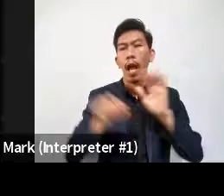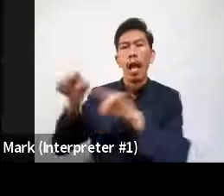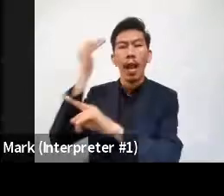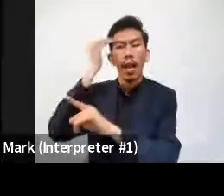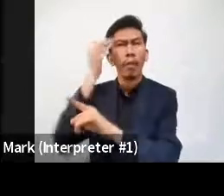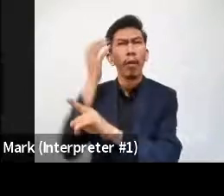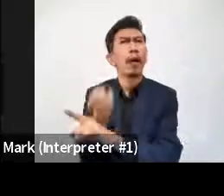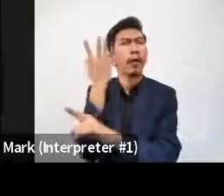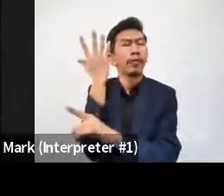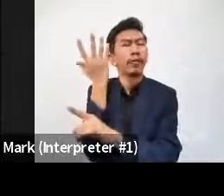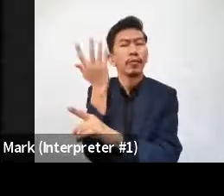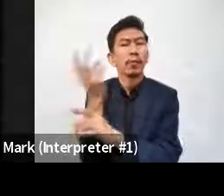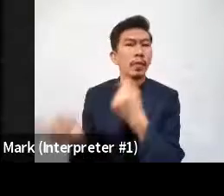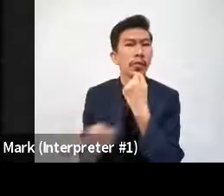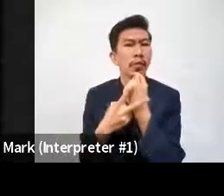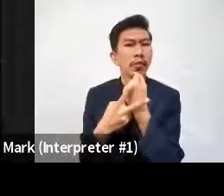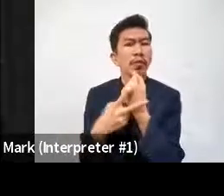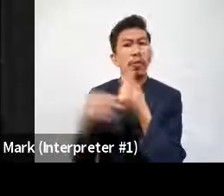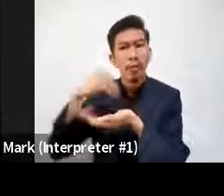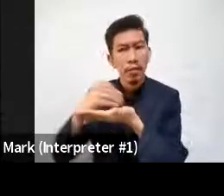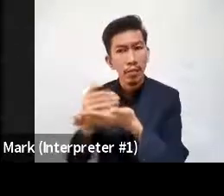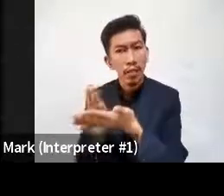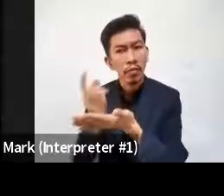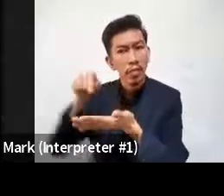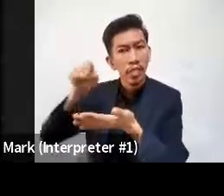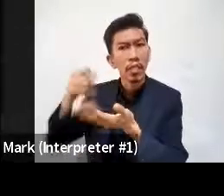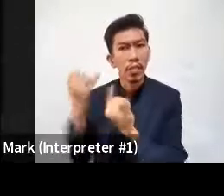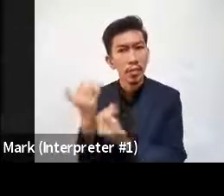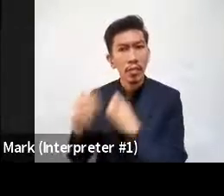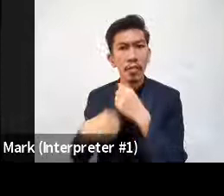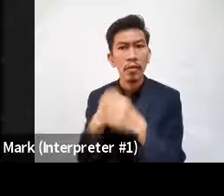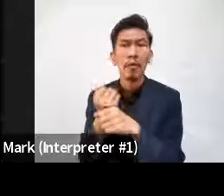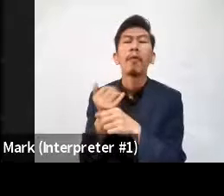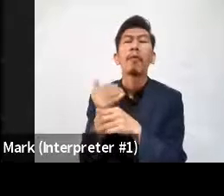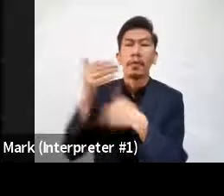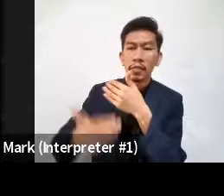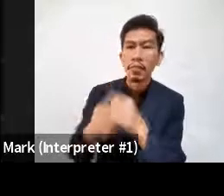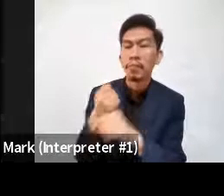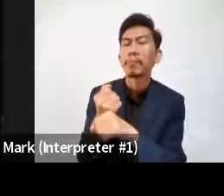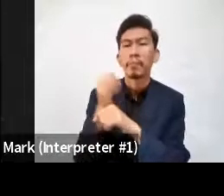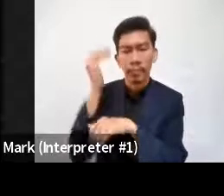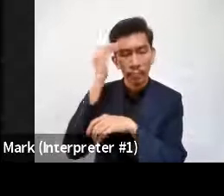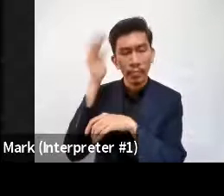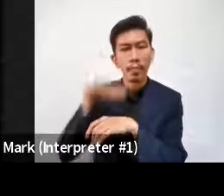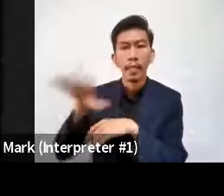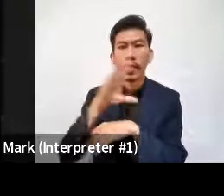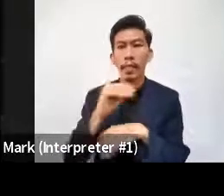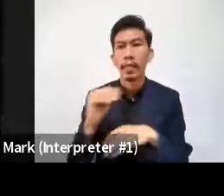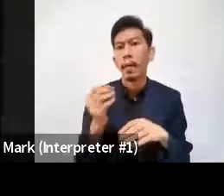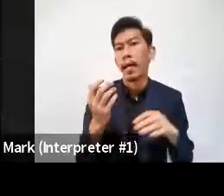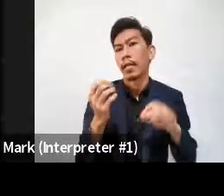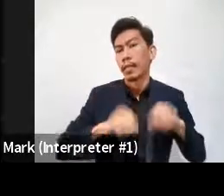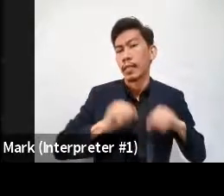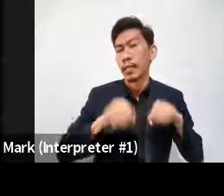to save up or budget for this year or next year. Capacity building module,